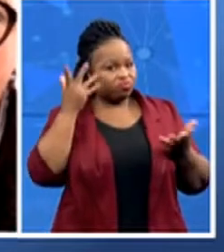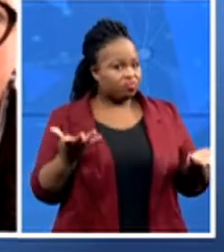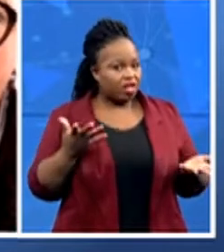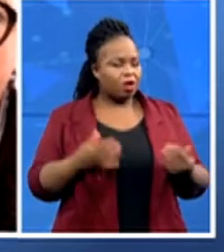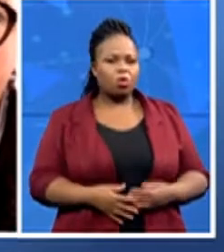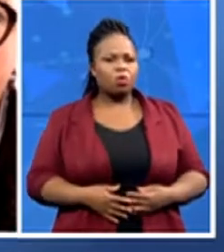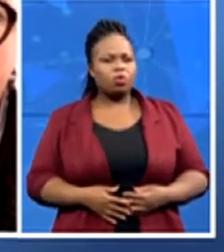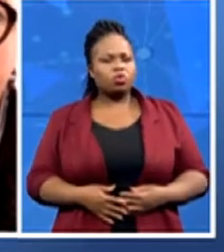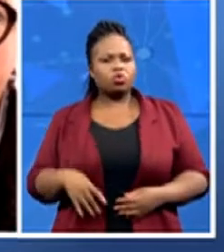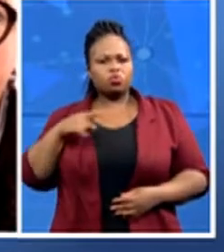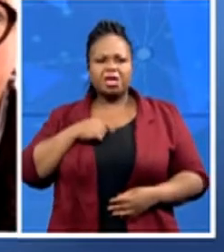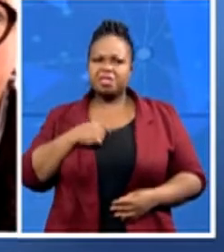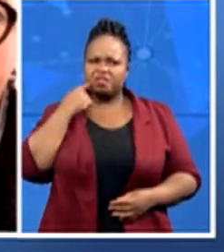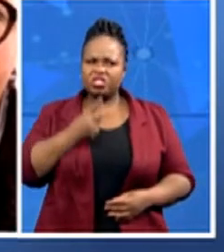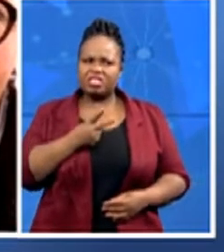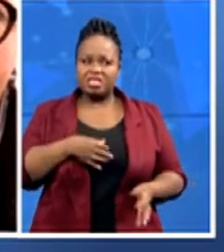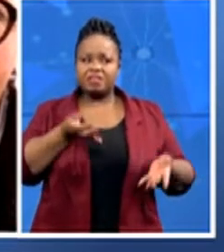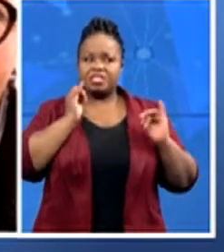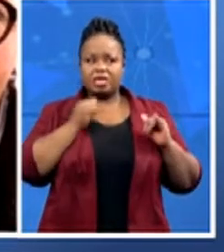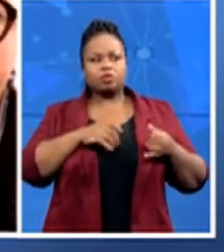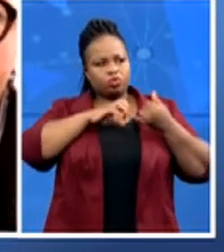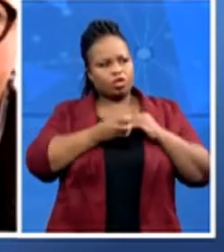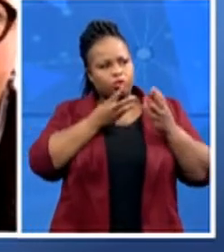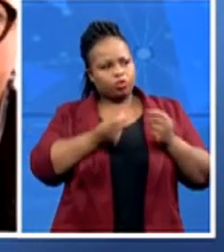of solving the gender-based violence scourge in the country?